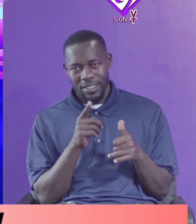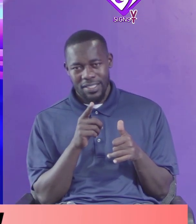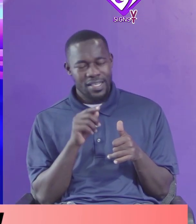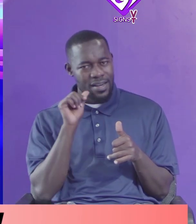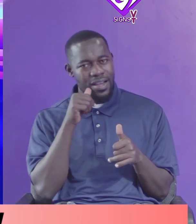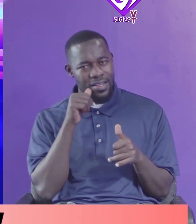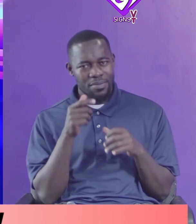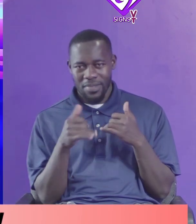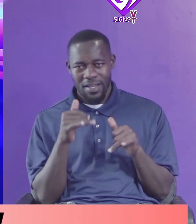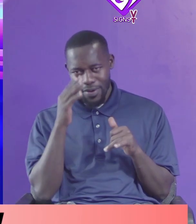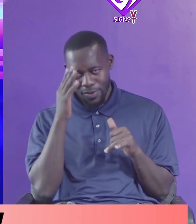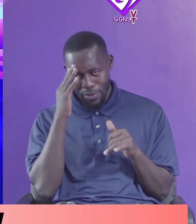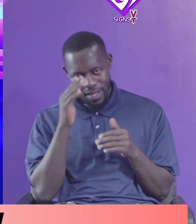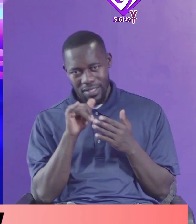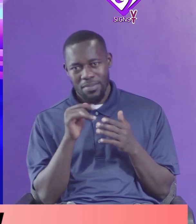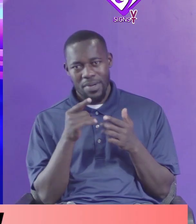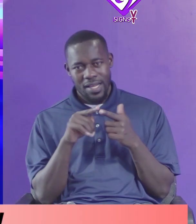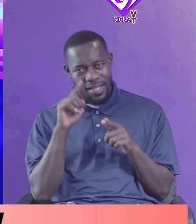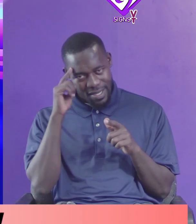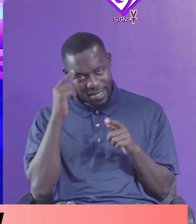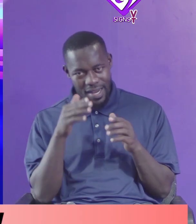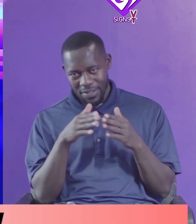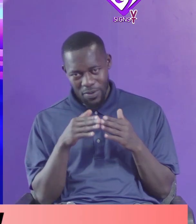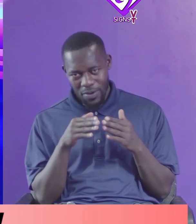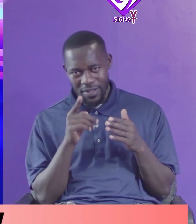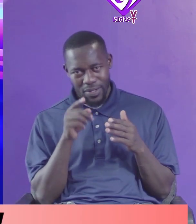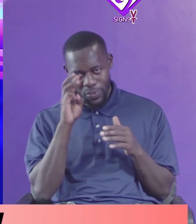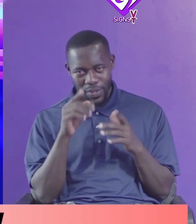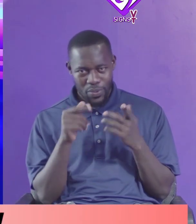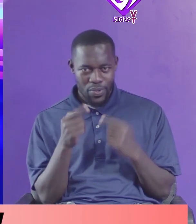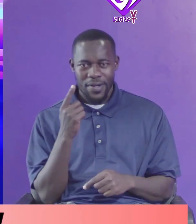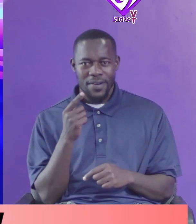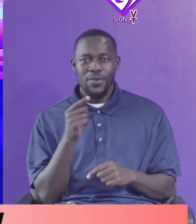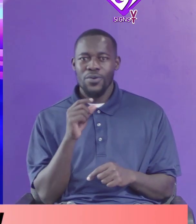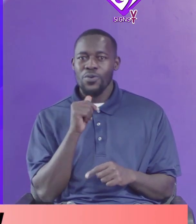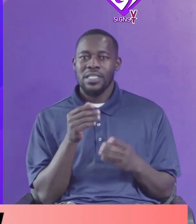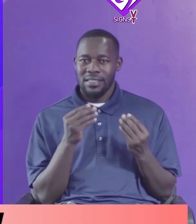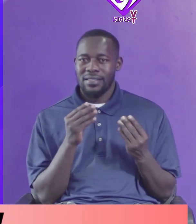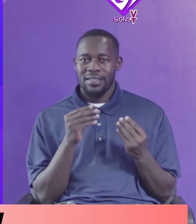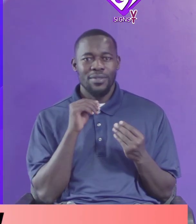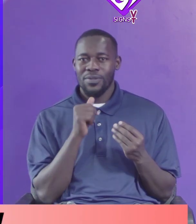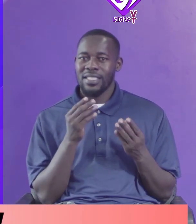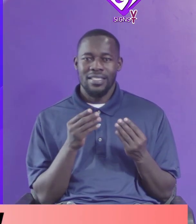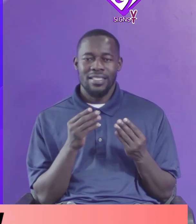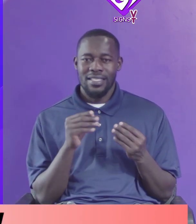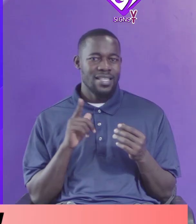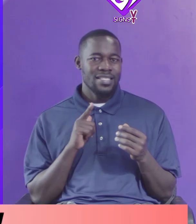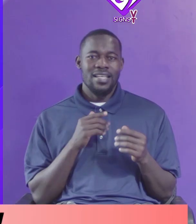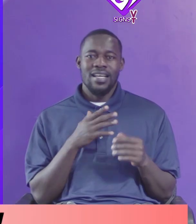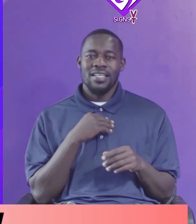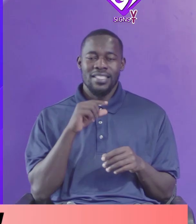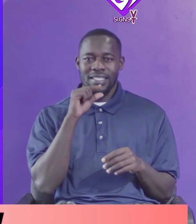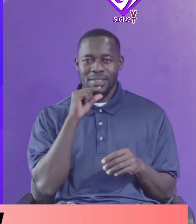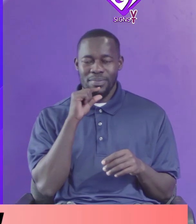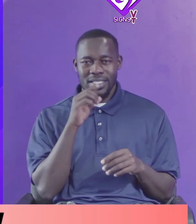enticing game to look at. Right. But I think Arsenal will likely win this one. It's very tough. It's T for tough. Yeah. Ladies and gentlemen, T for tough. Yeah. I